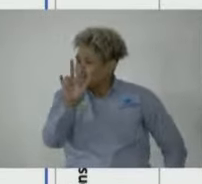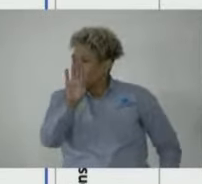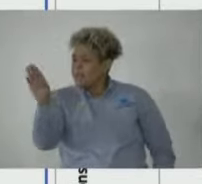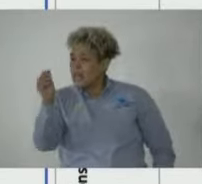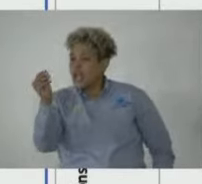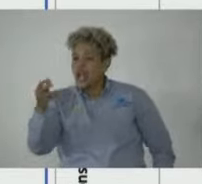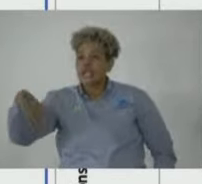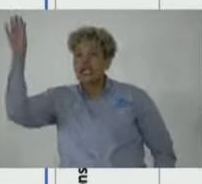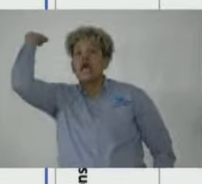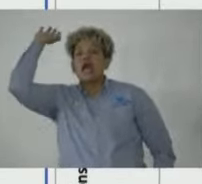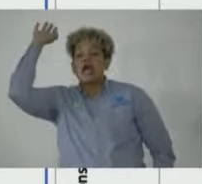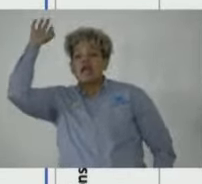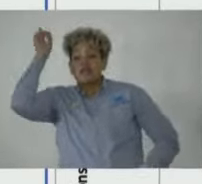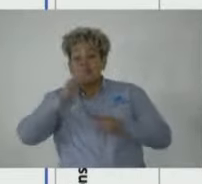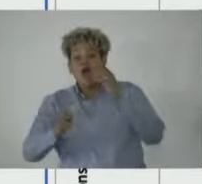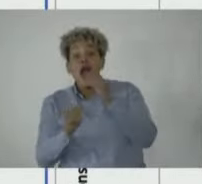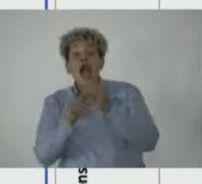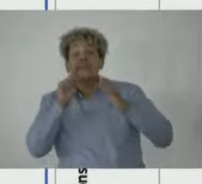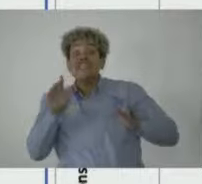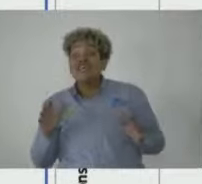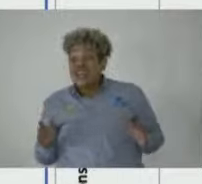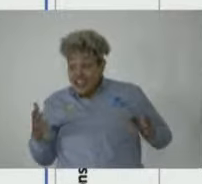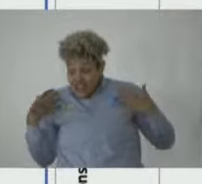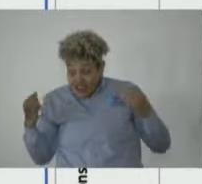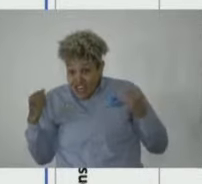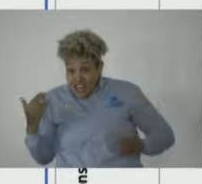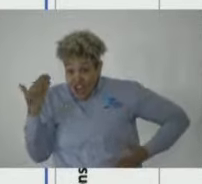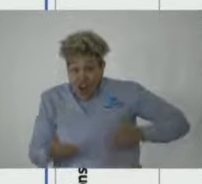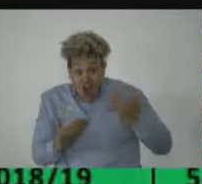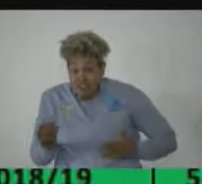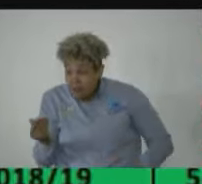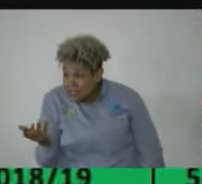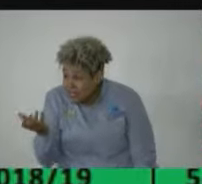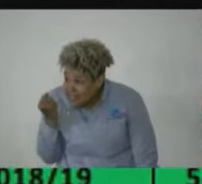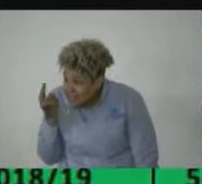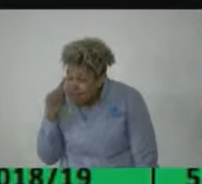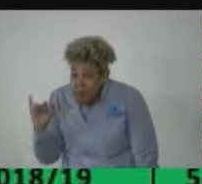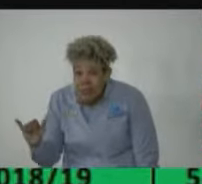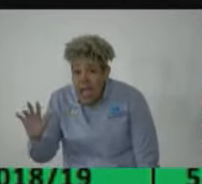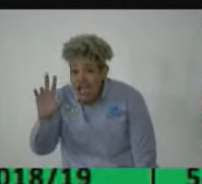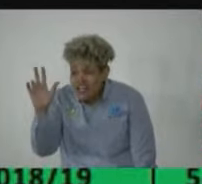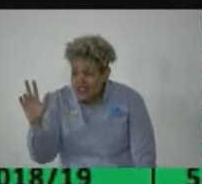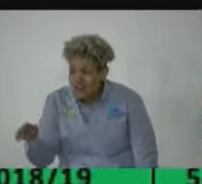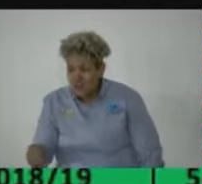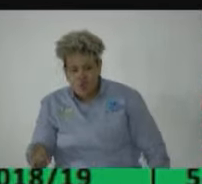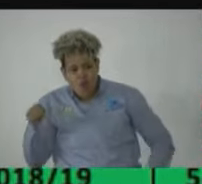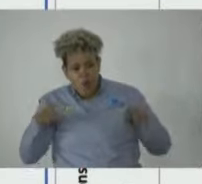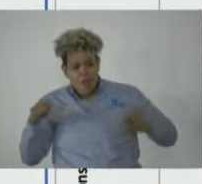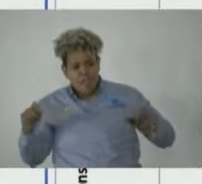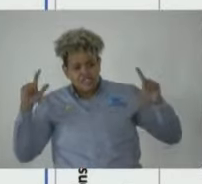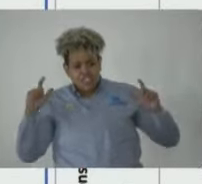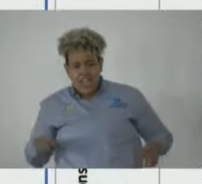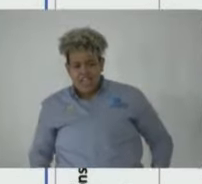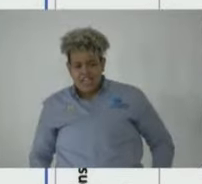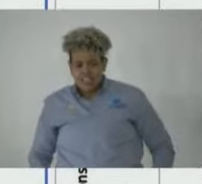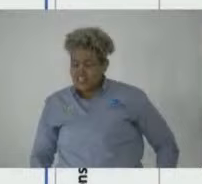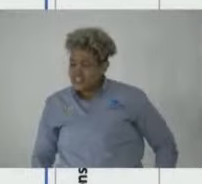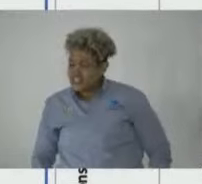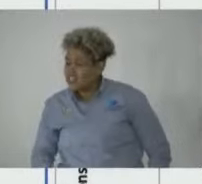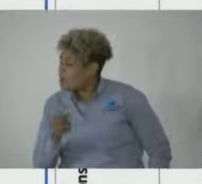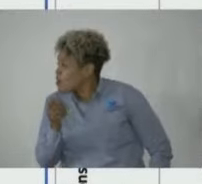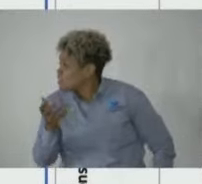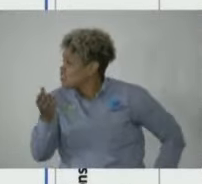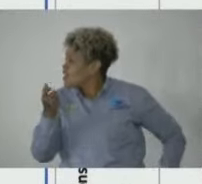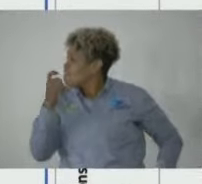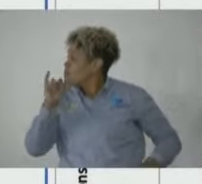$73 billion, and the recovery, Madam Speaker, the recovery from that low, no, go back to the chart, please. The recovery